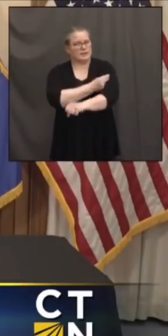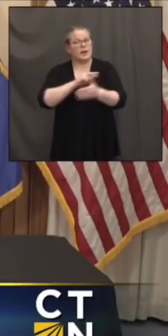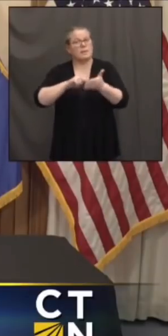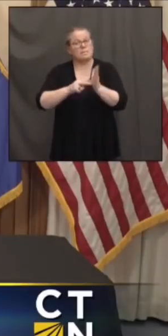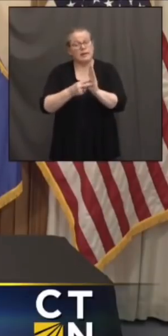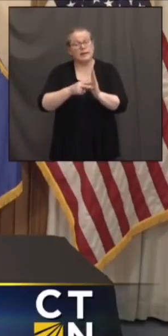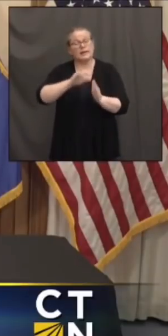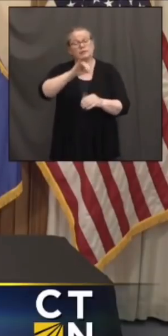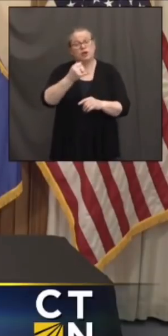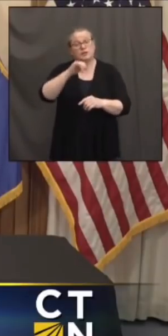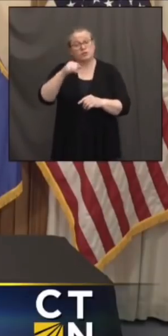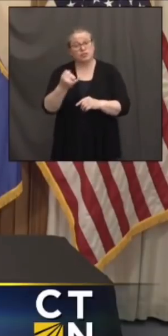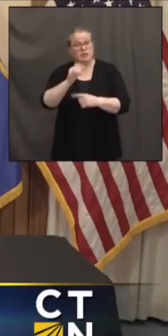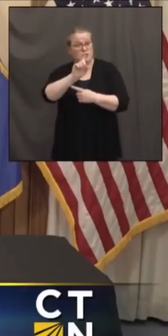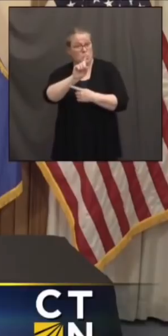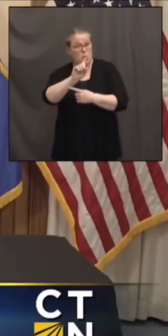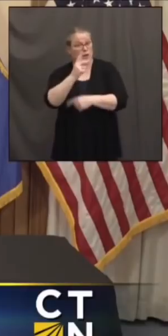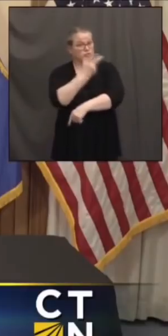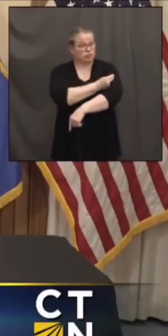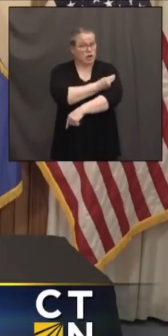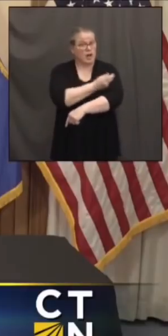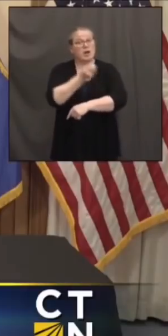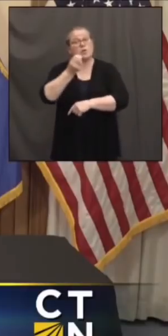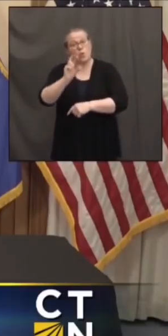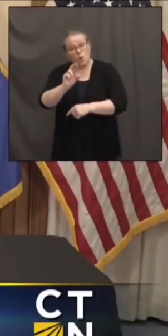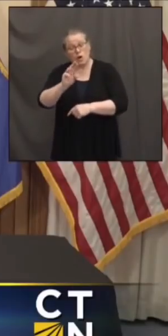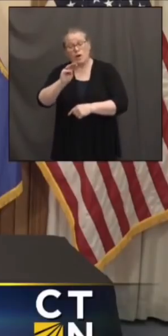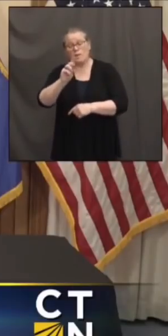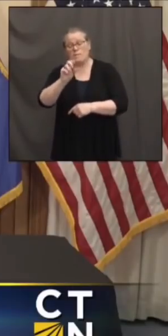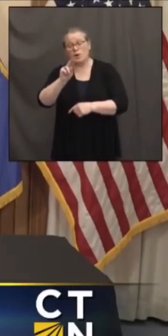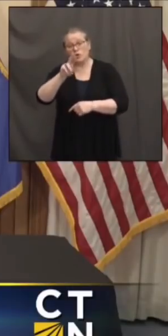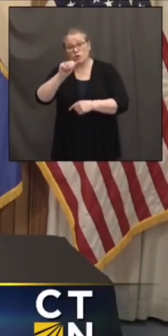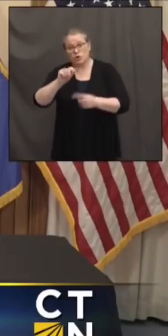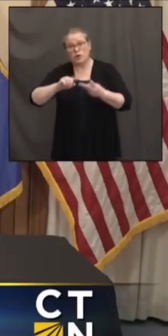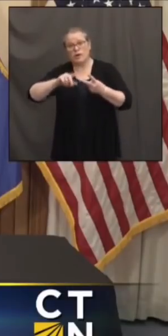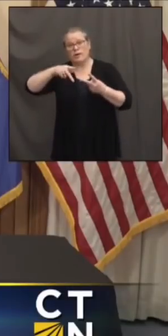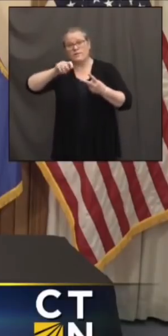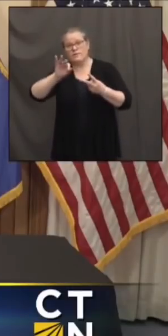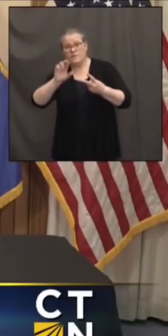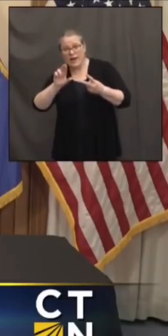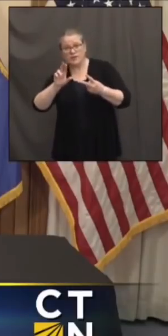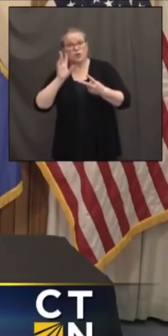or a 2nd shot of the Moderna and Pfizer vaccines?